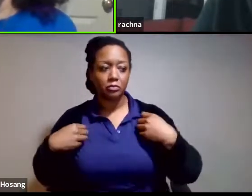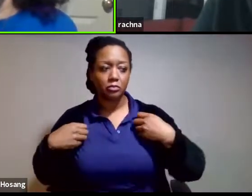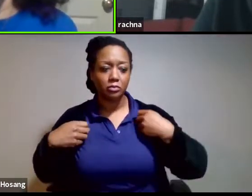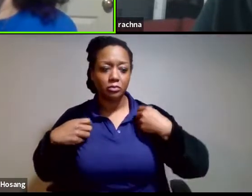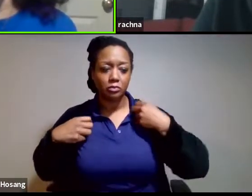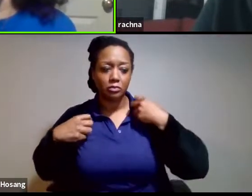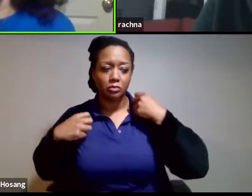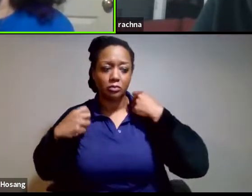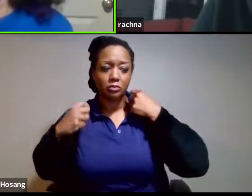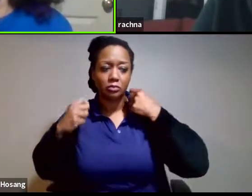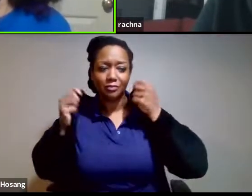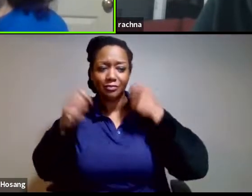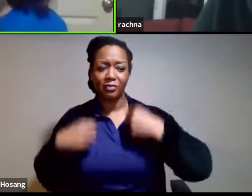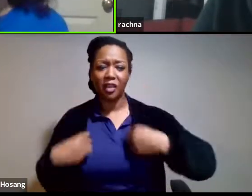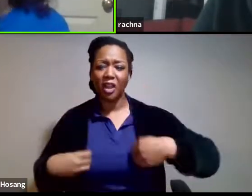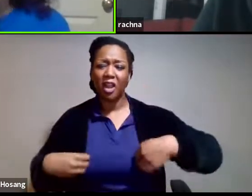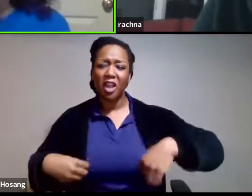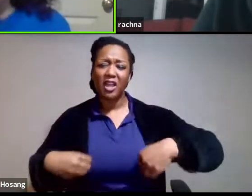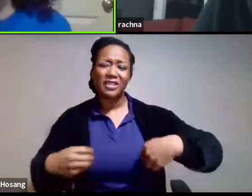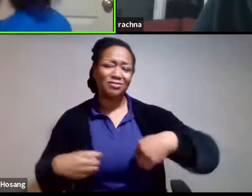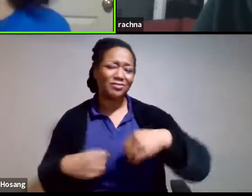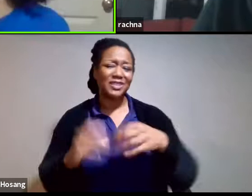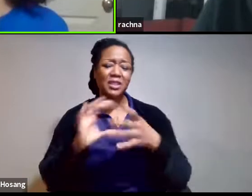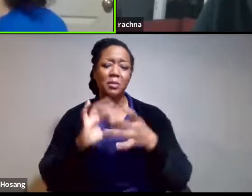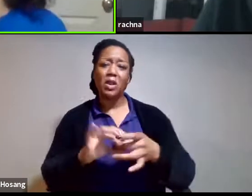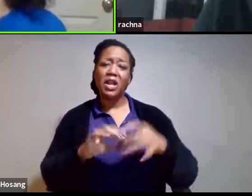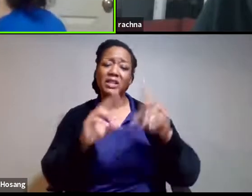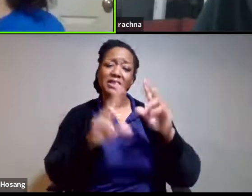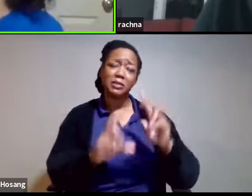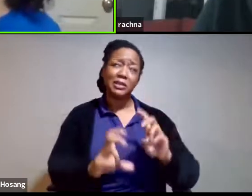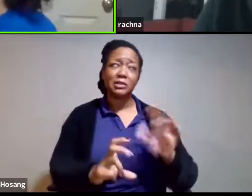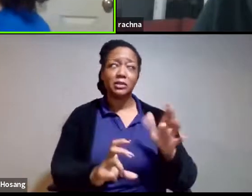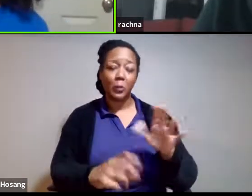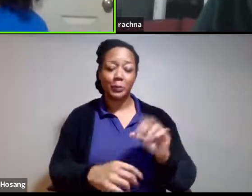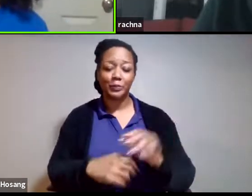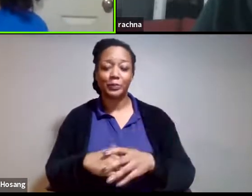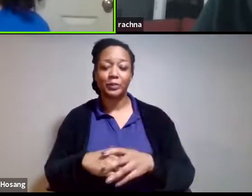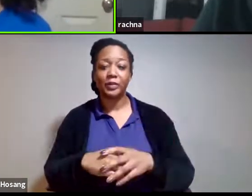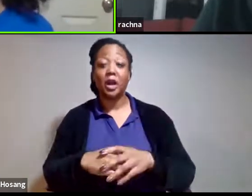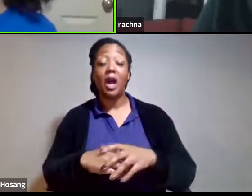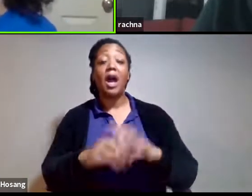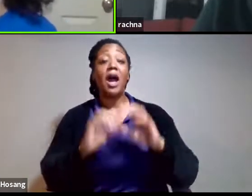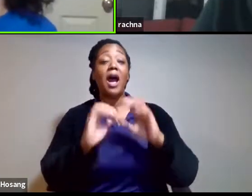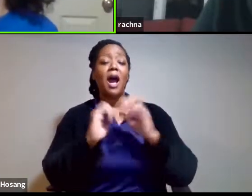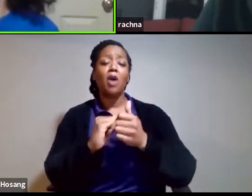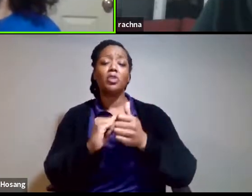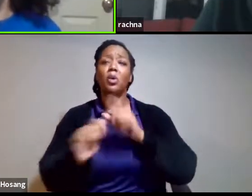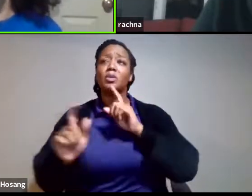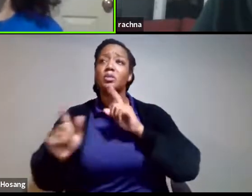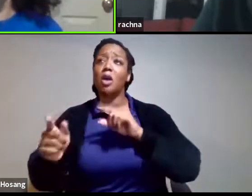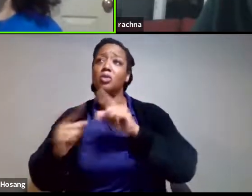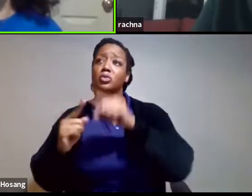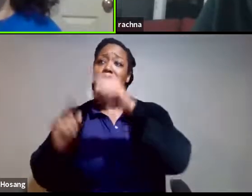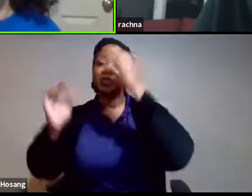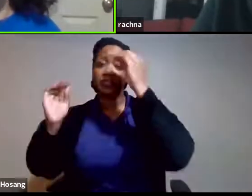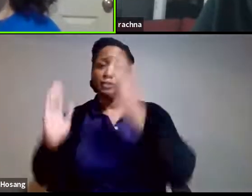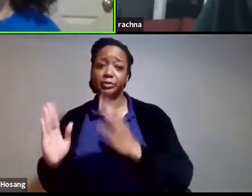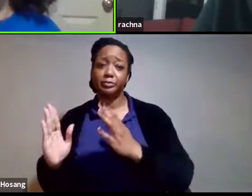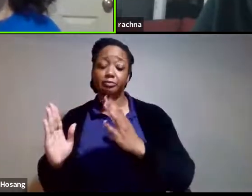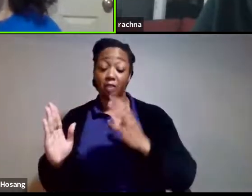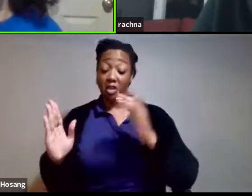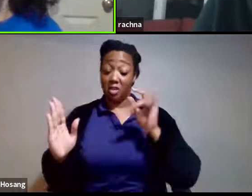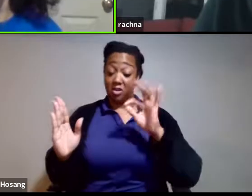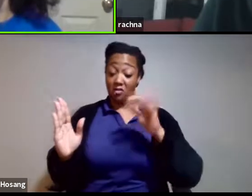And I don't think it's necessarily as much on the assessment end. How do you respond to a teacher when you tell the teacher that